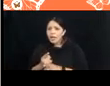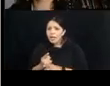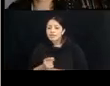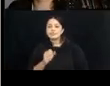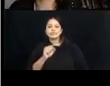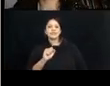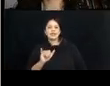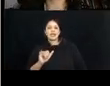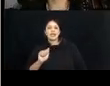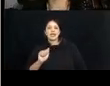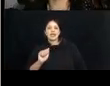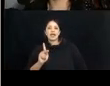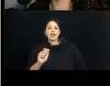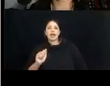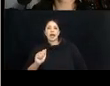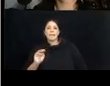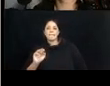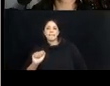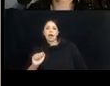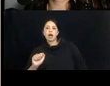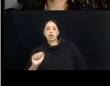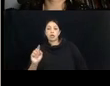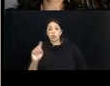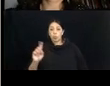Yakima. Yakima Valley in Washington State.